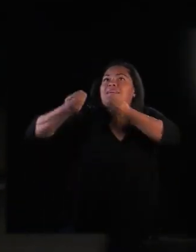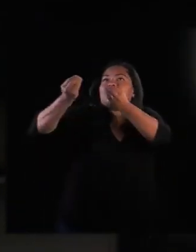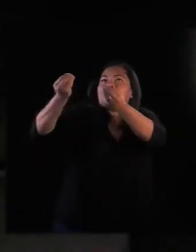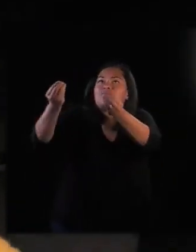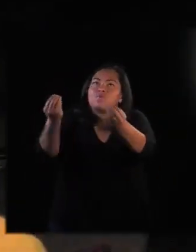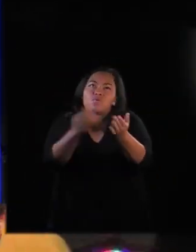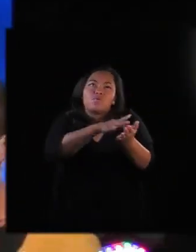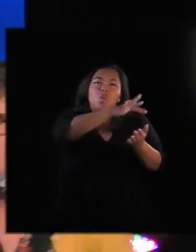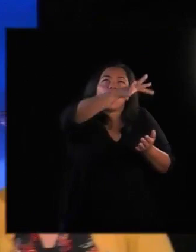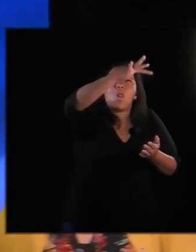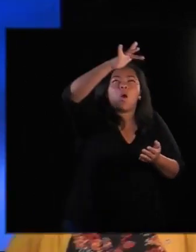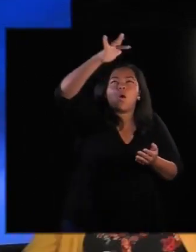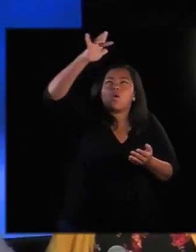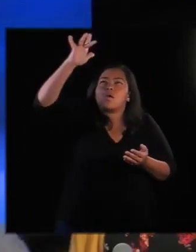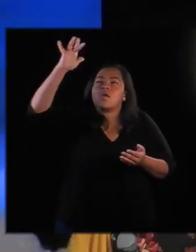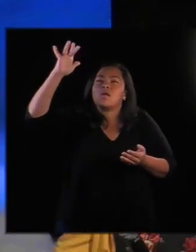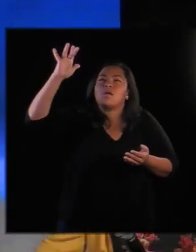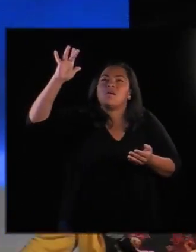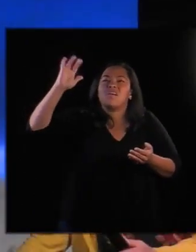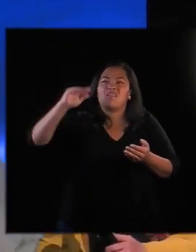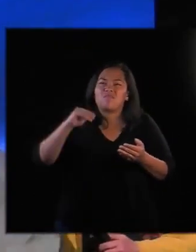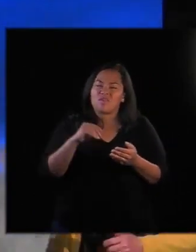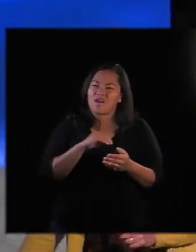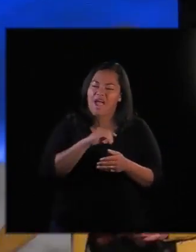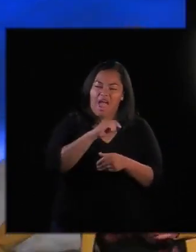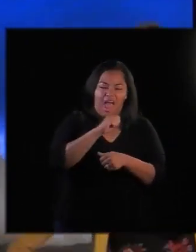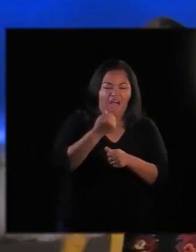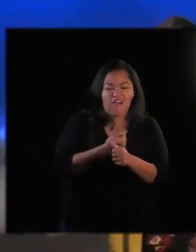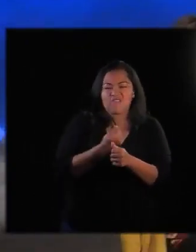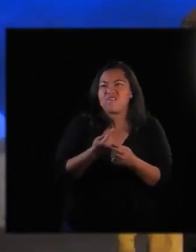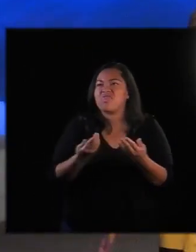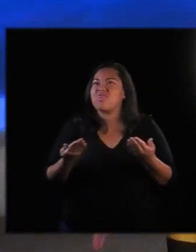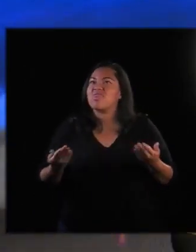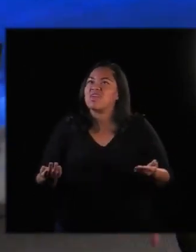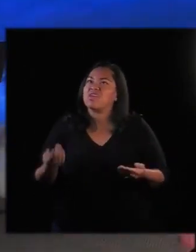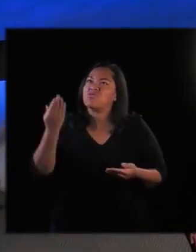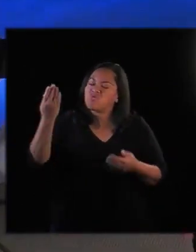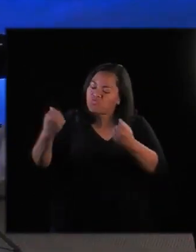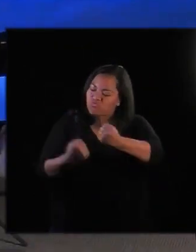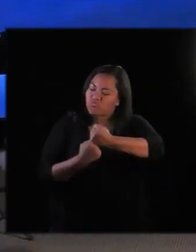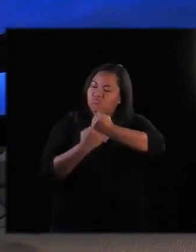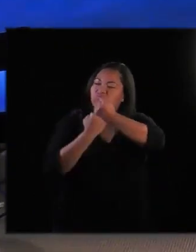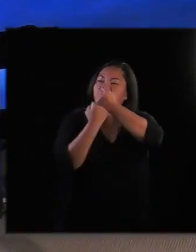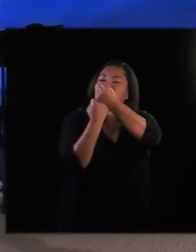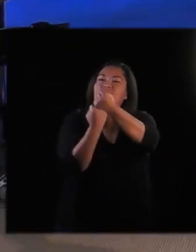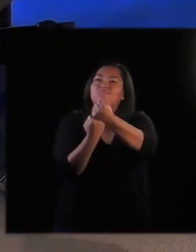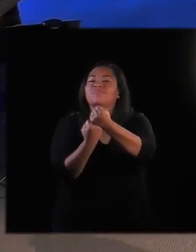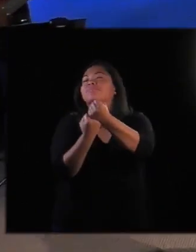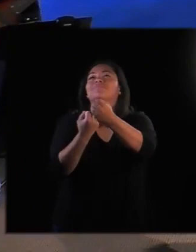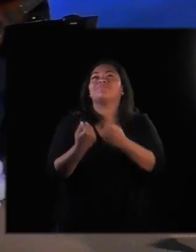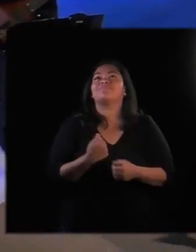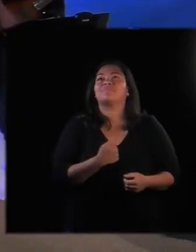I give You glory. All You've brought me.